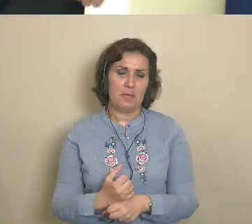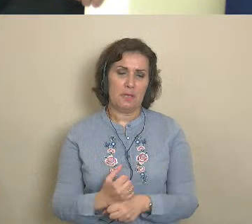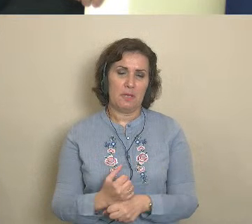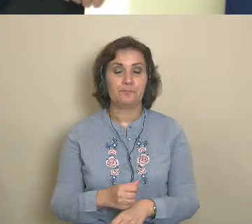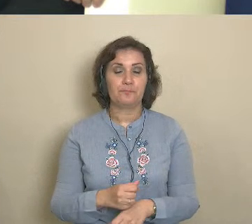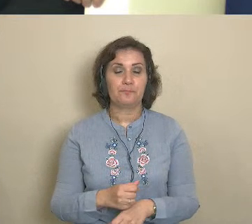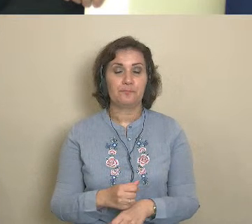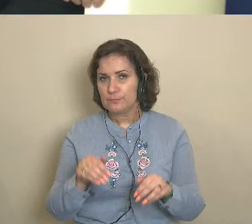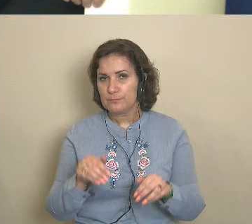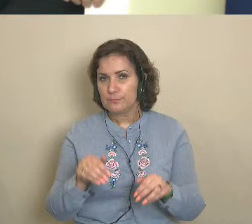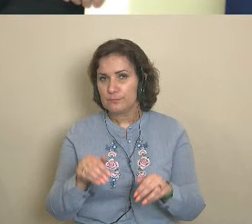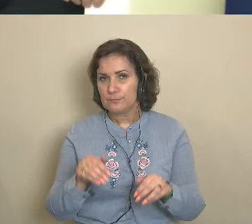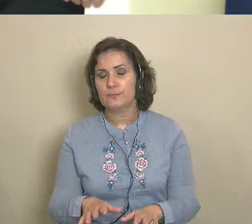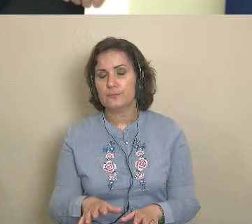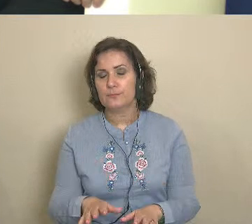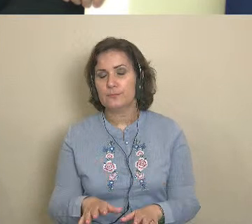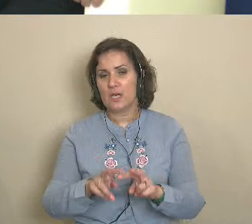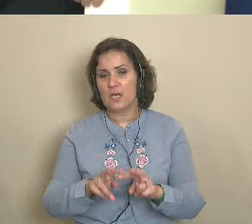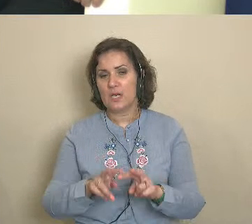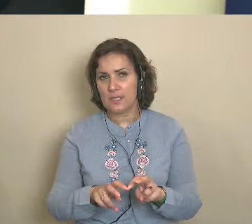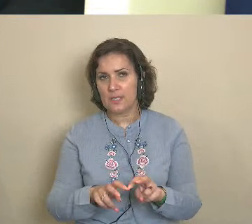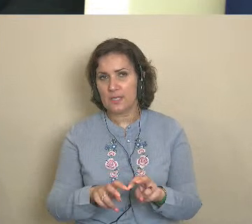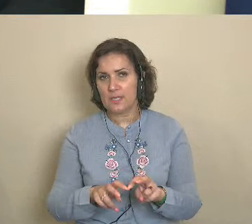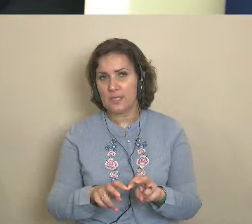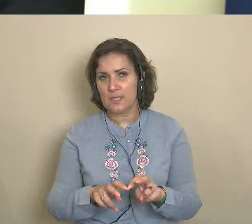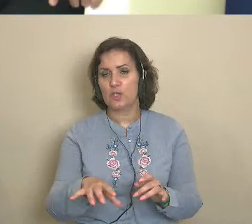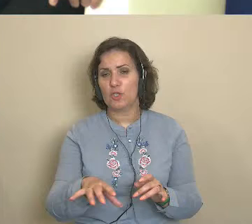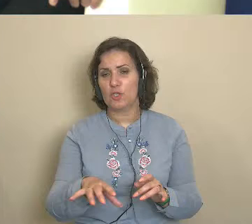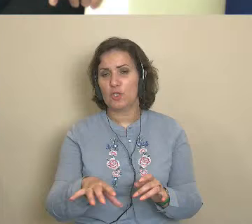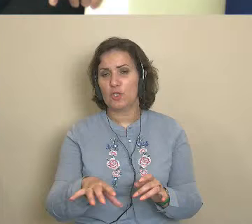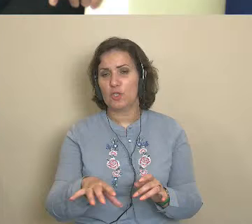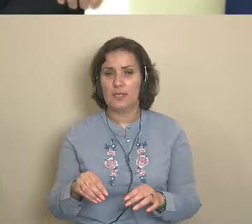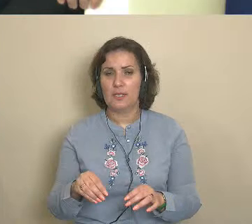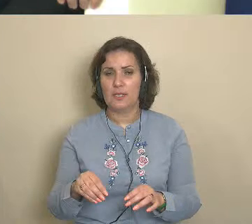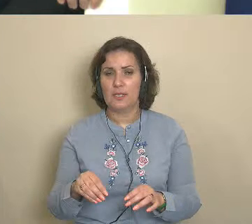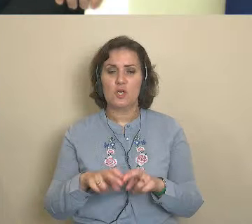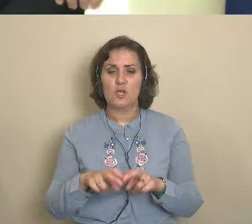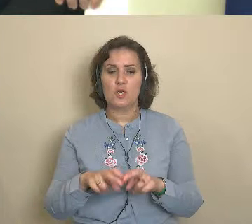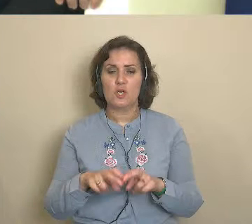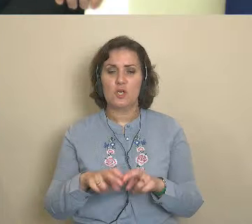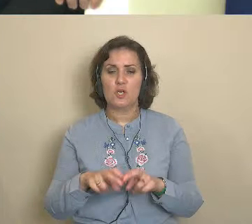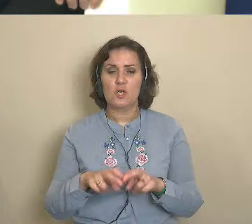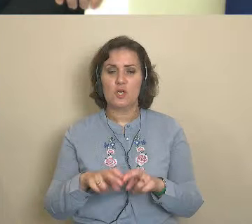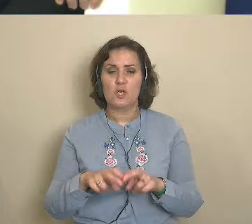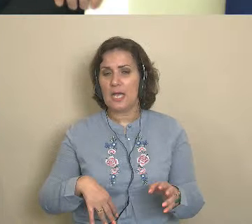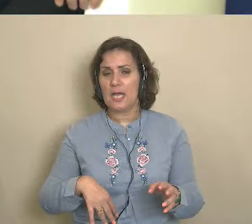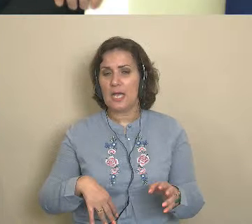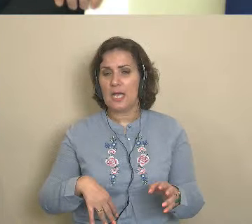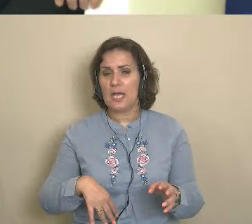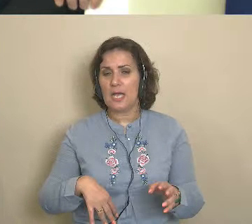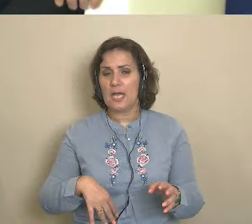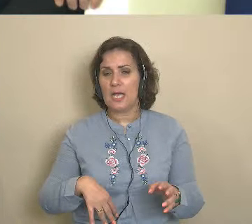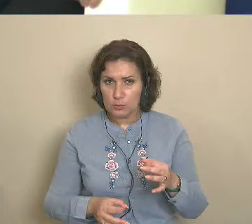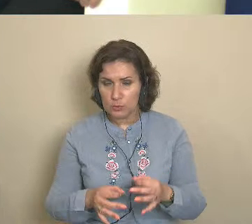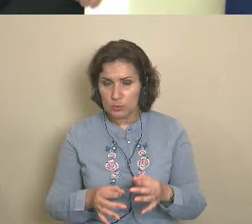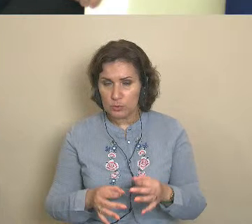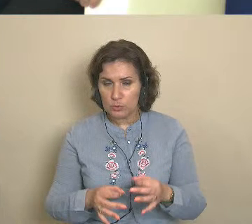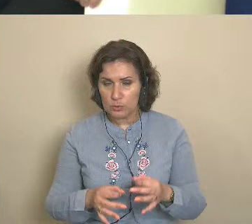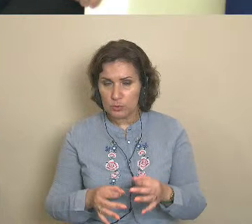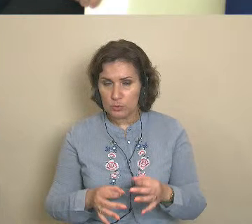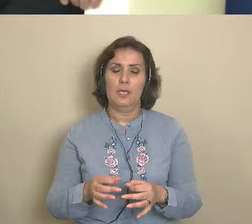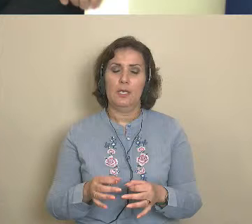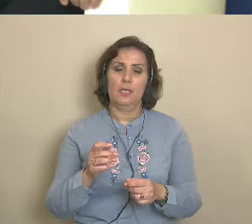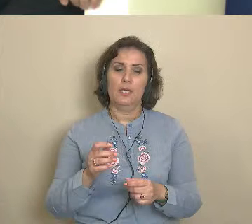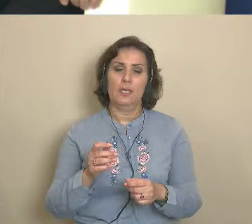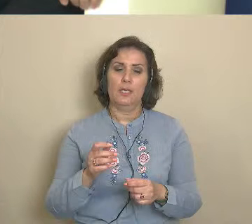courts are going to hear quite a few number of cases. And the decisions of